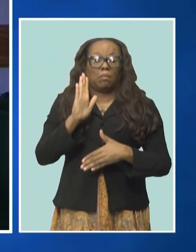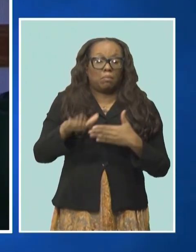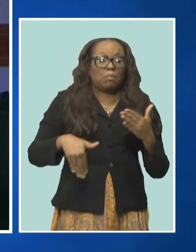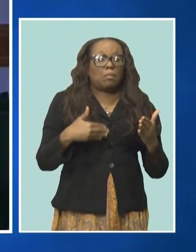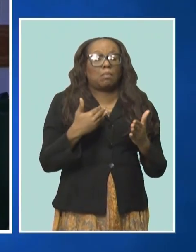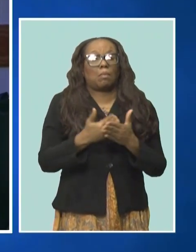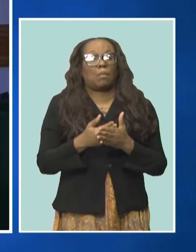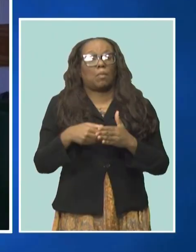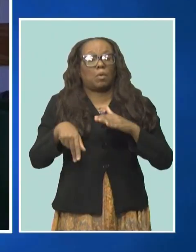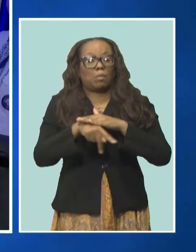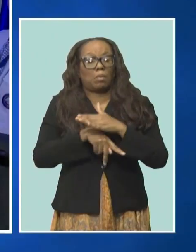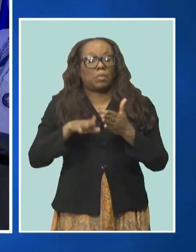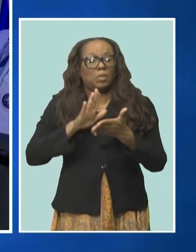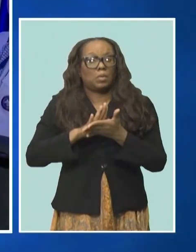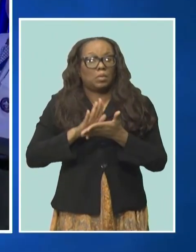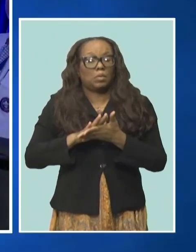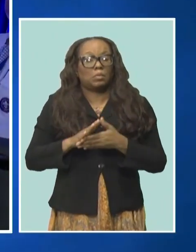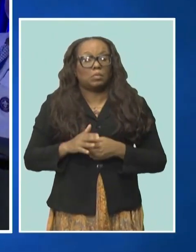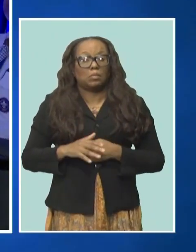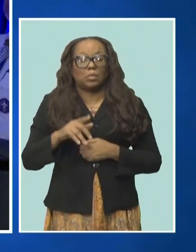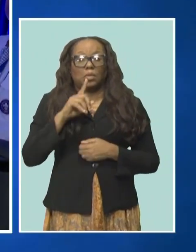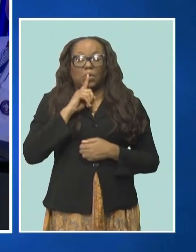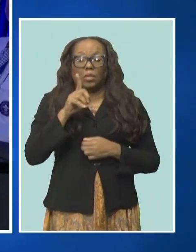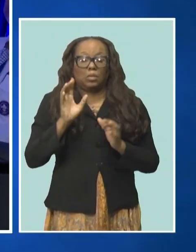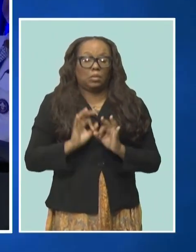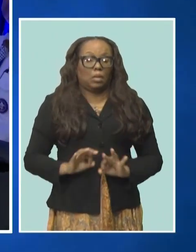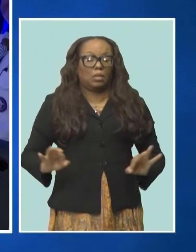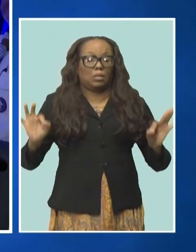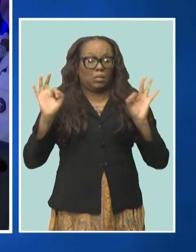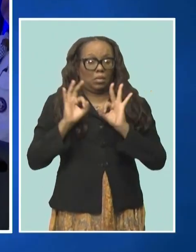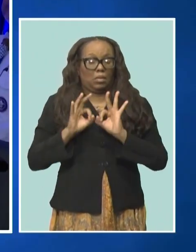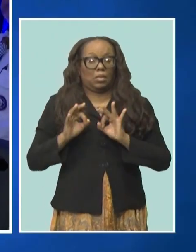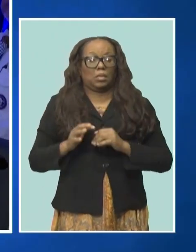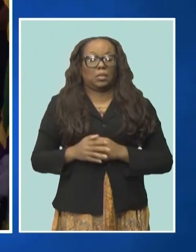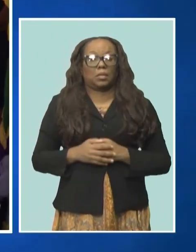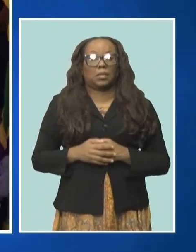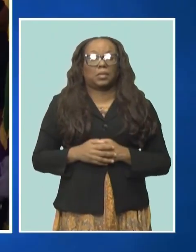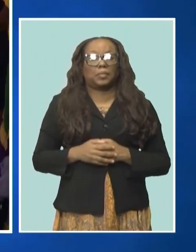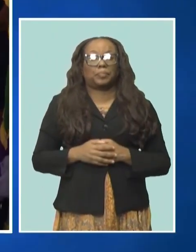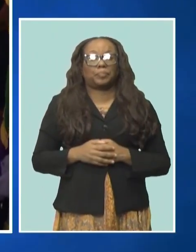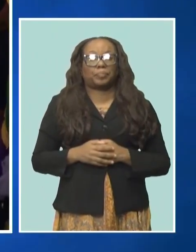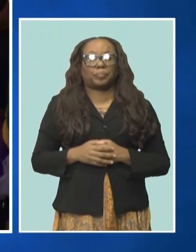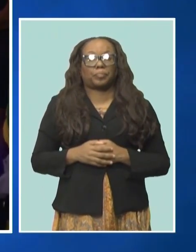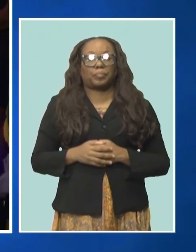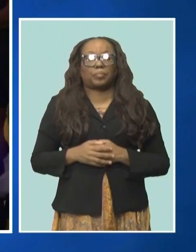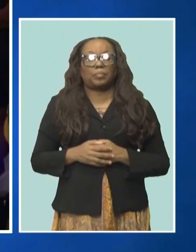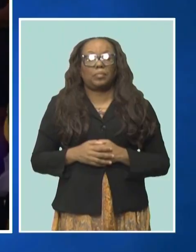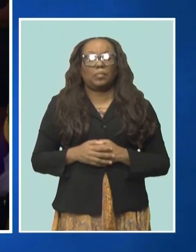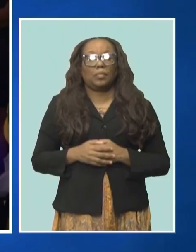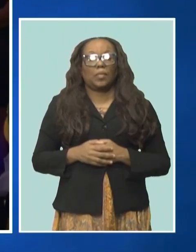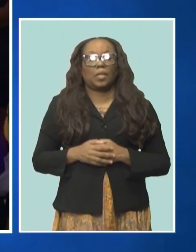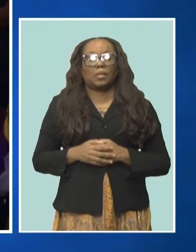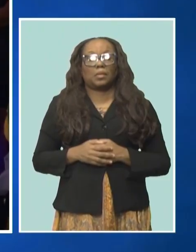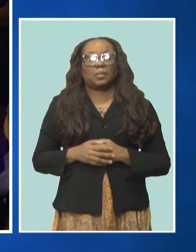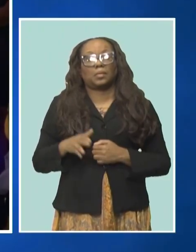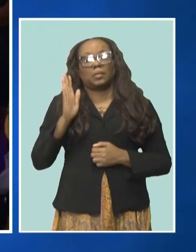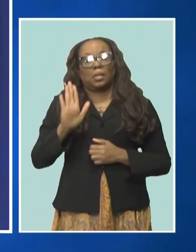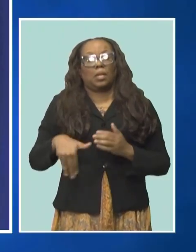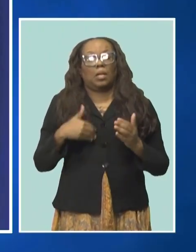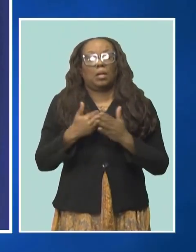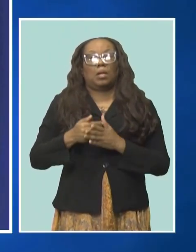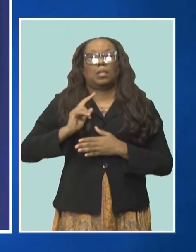this island. There's an absolute need for it because all of us who live here are familiar with what is